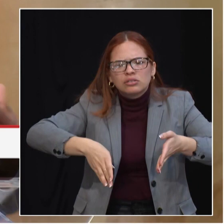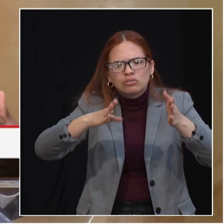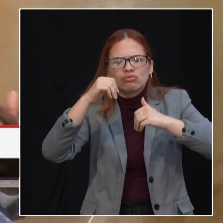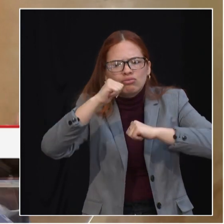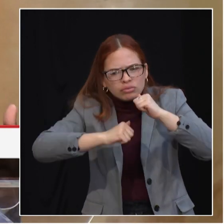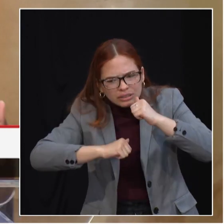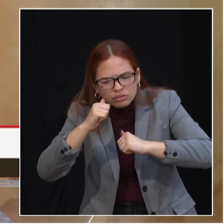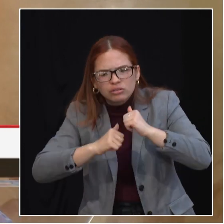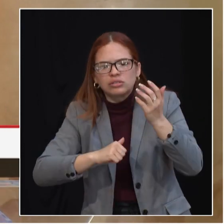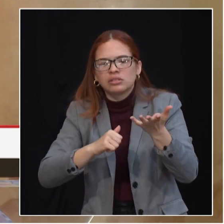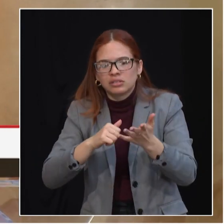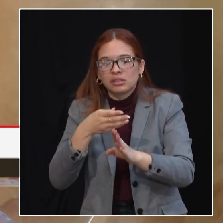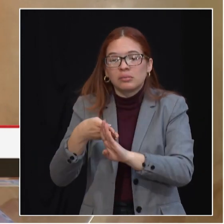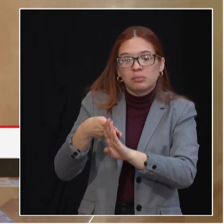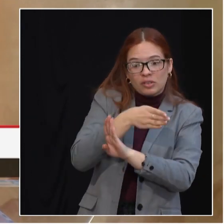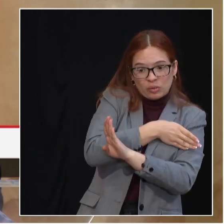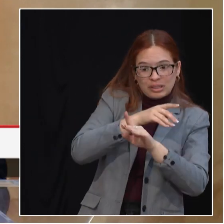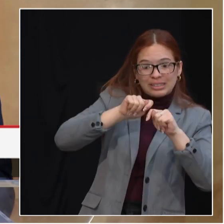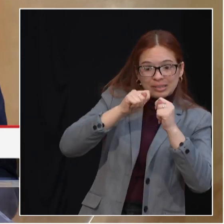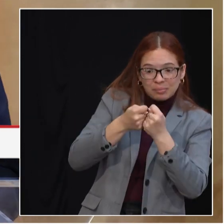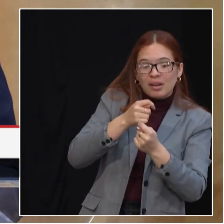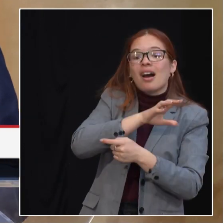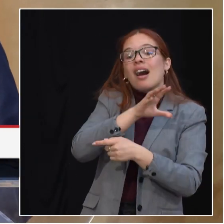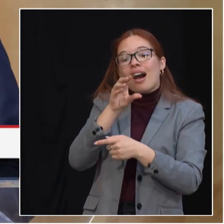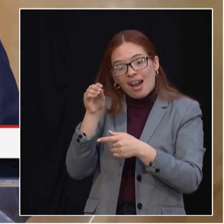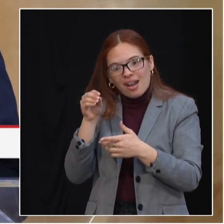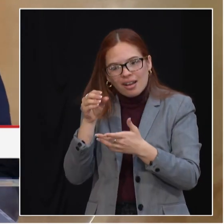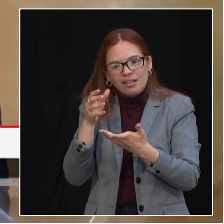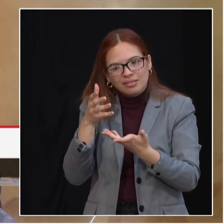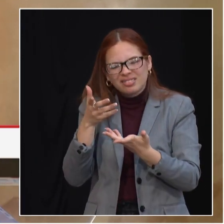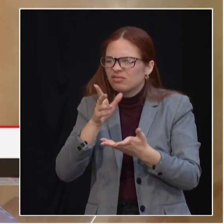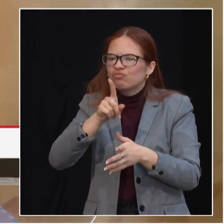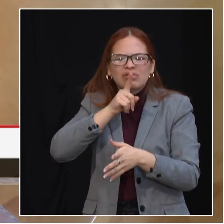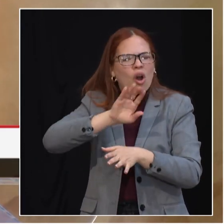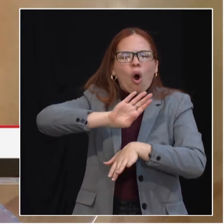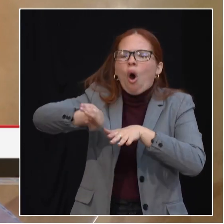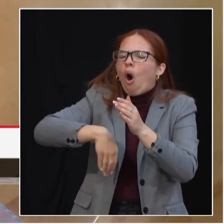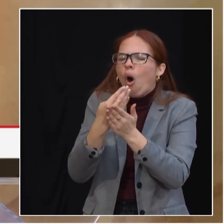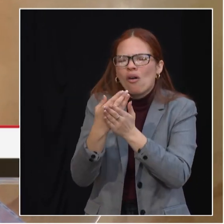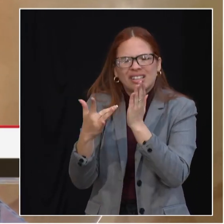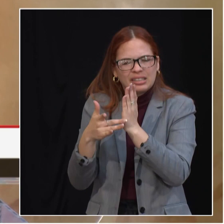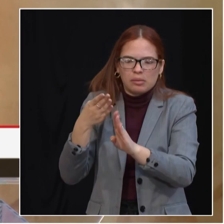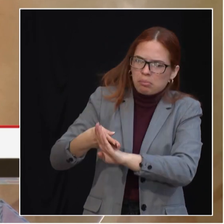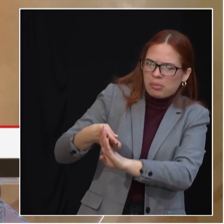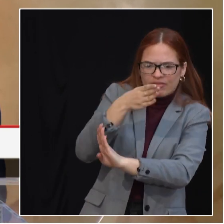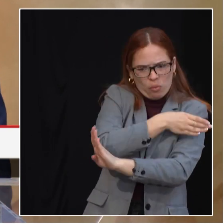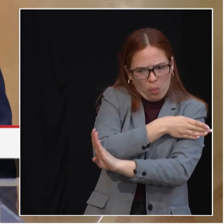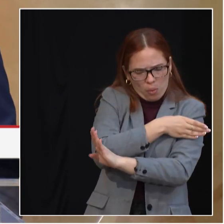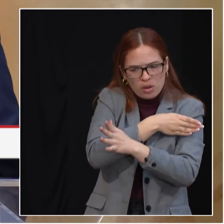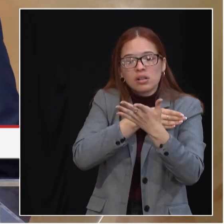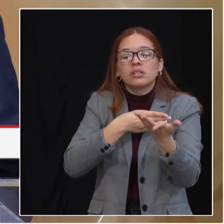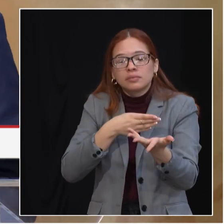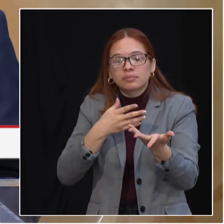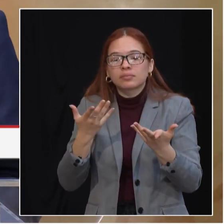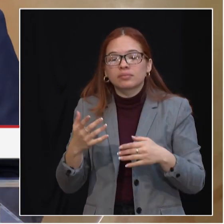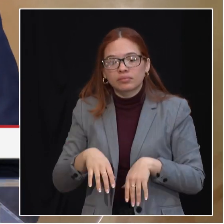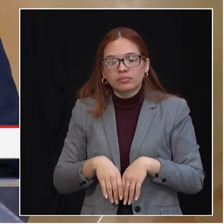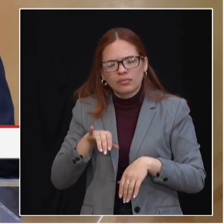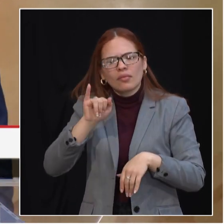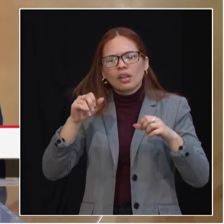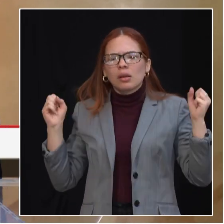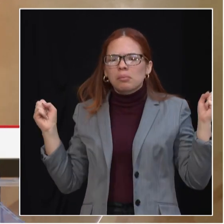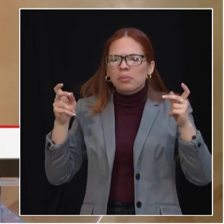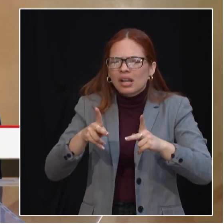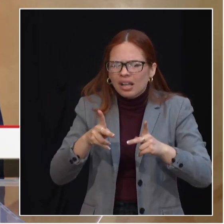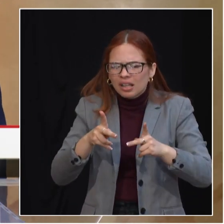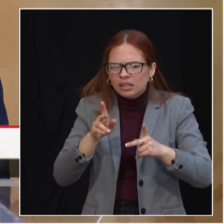Zoom became cool, we had all of that. But now, as we look at the comeback, we have a few initiatives under